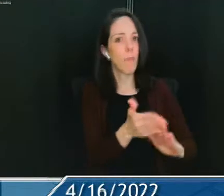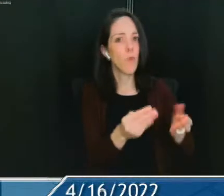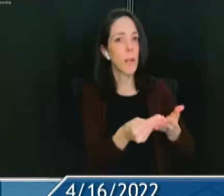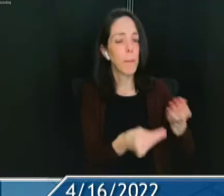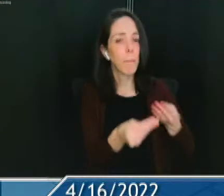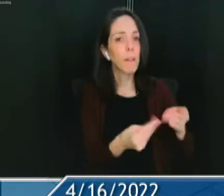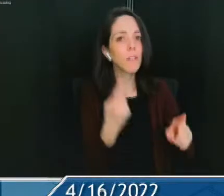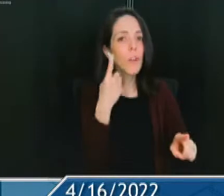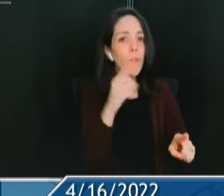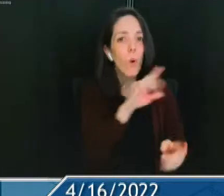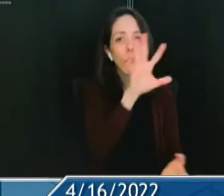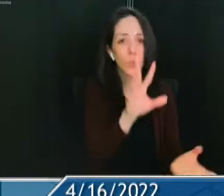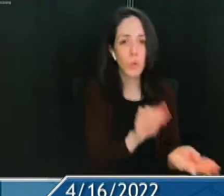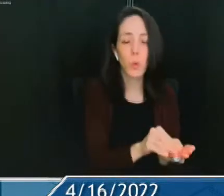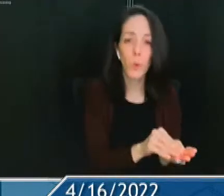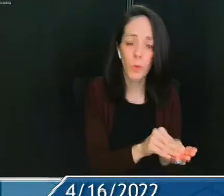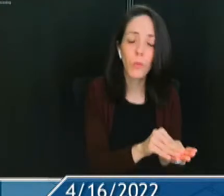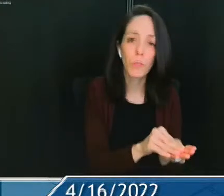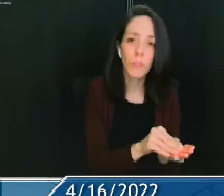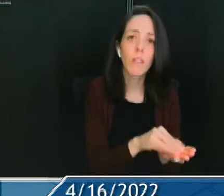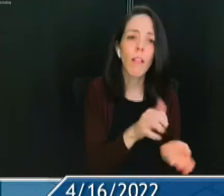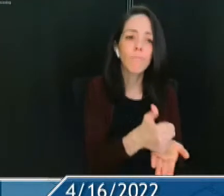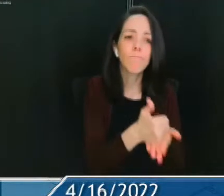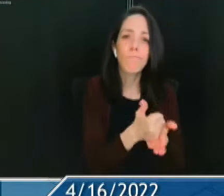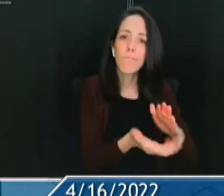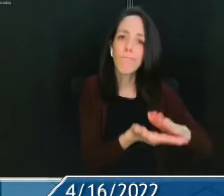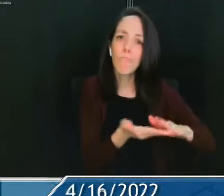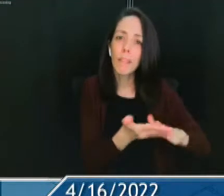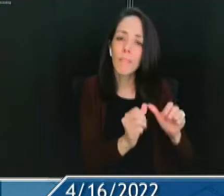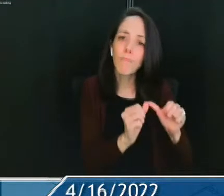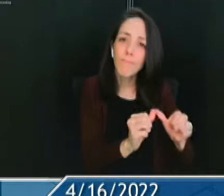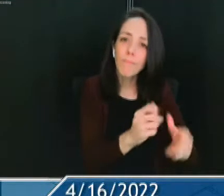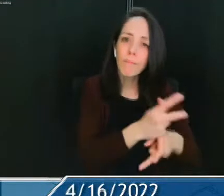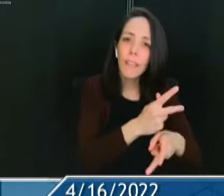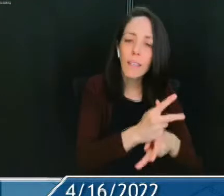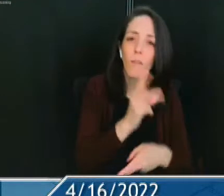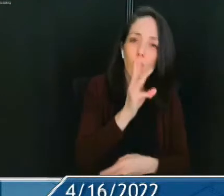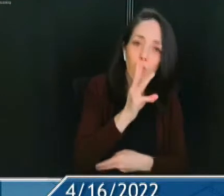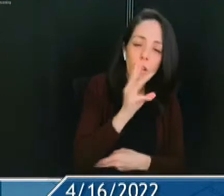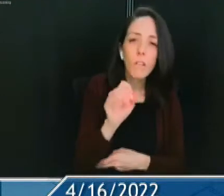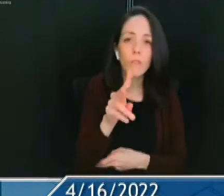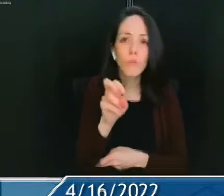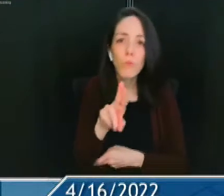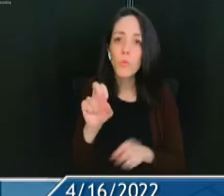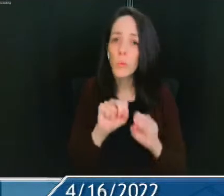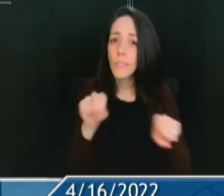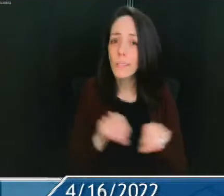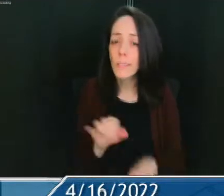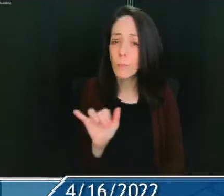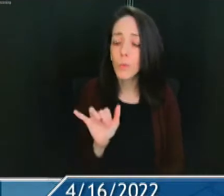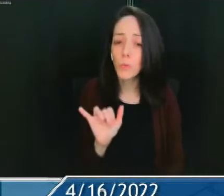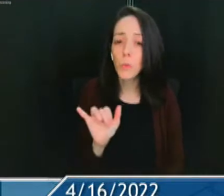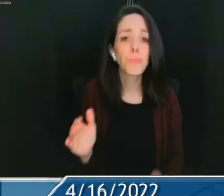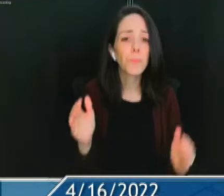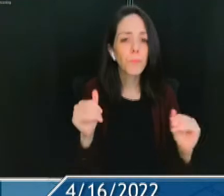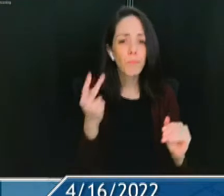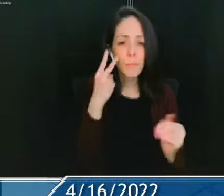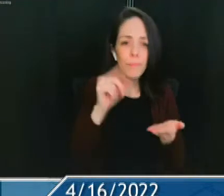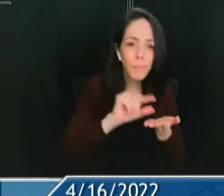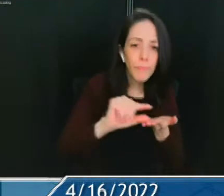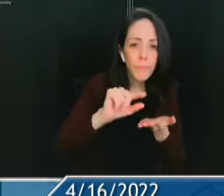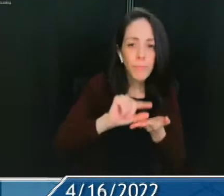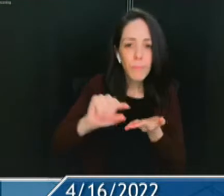the total budget that helps maintain and take care of our water and our sewer systems. And then you can see sort of the distribution of the